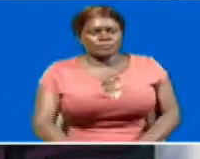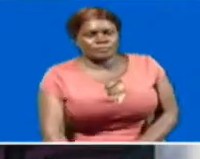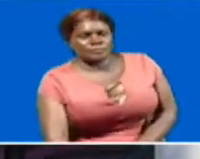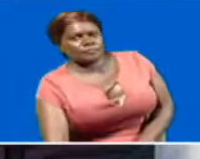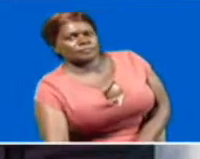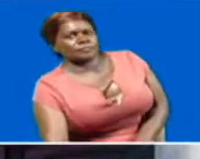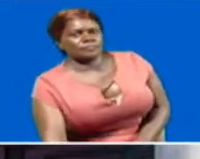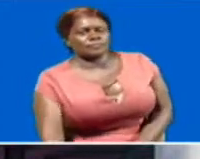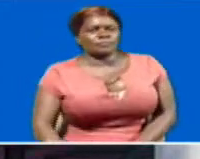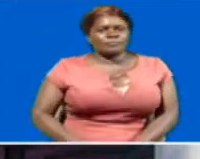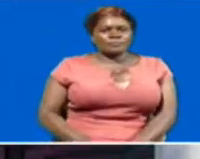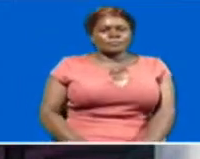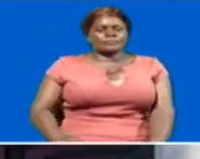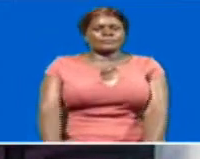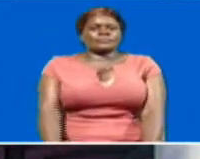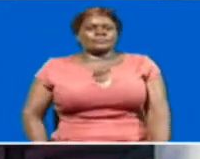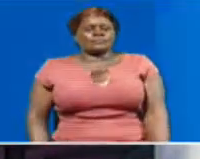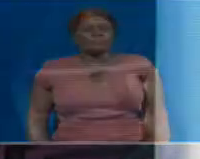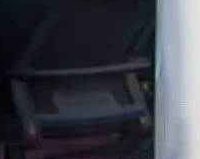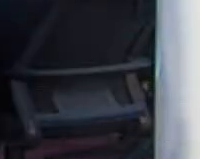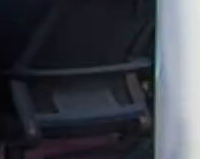look.